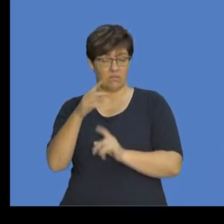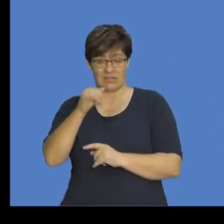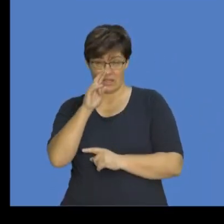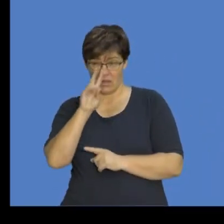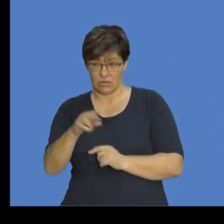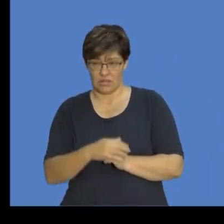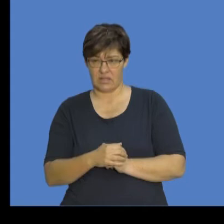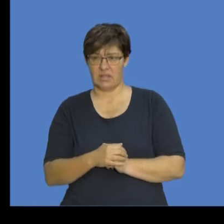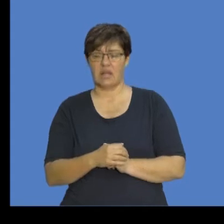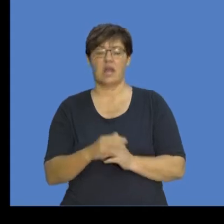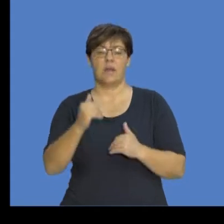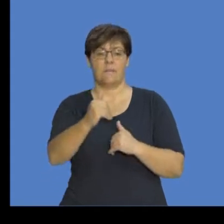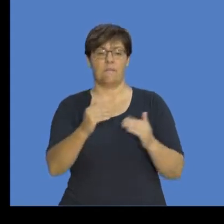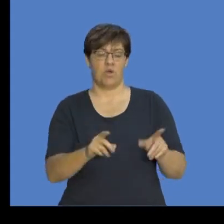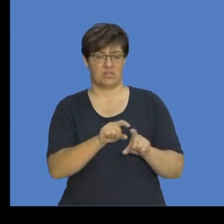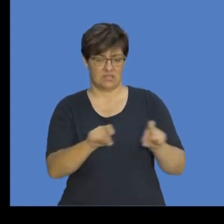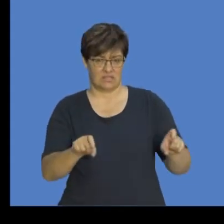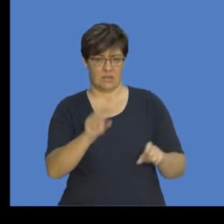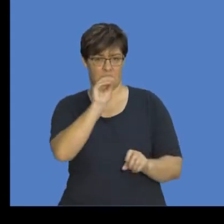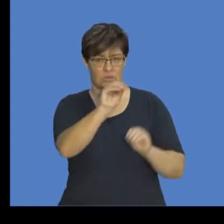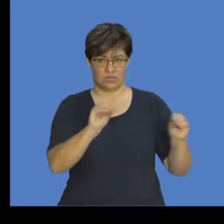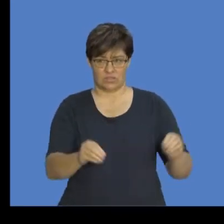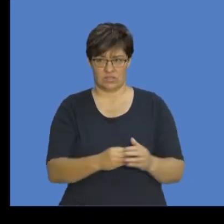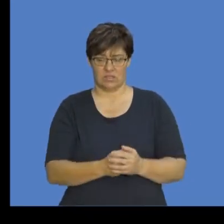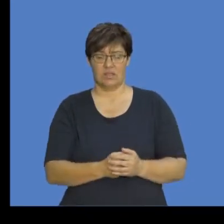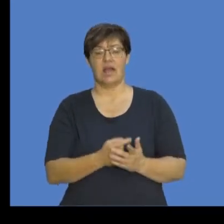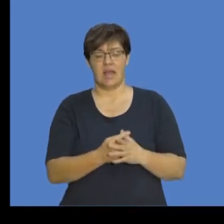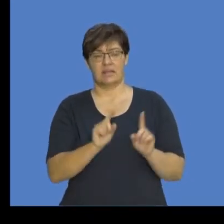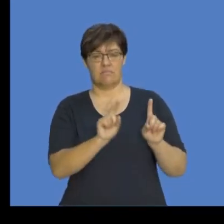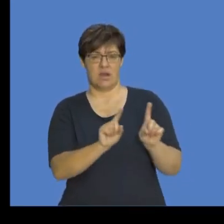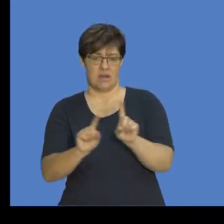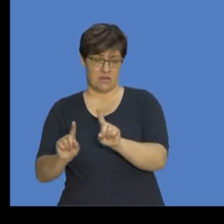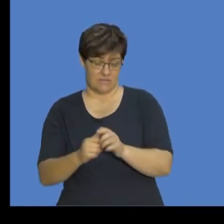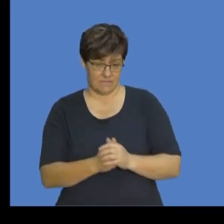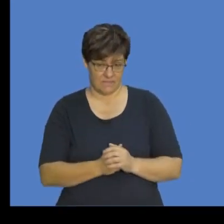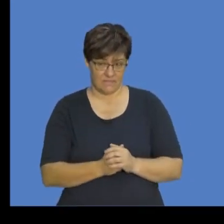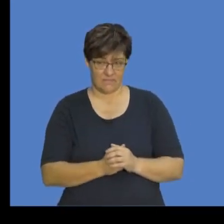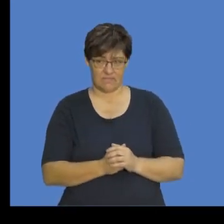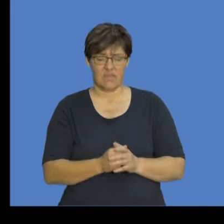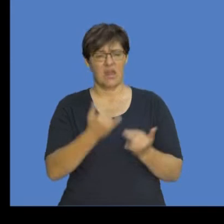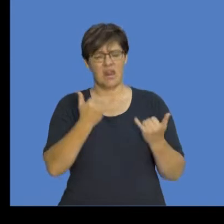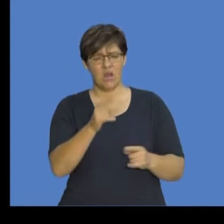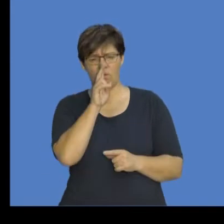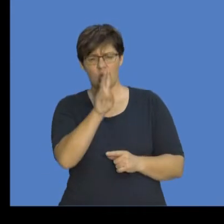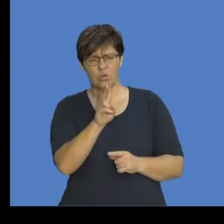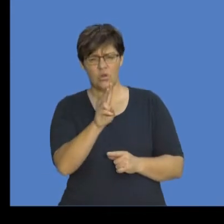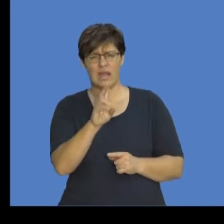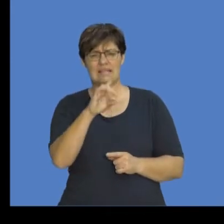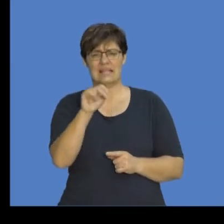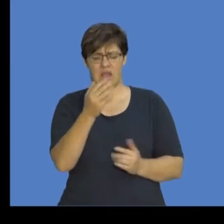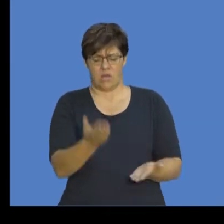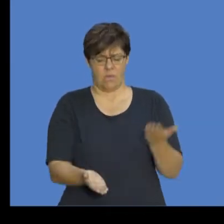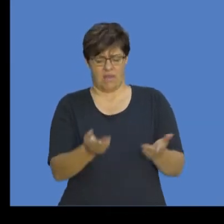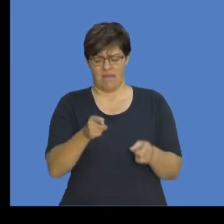that. And box plots and bar graphs. Now let's look at comparing